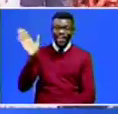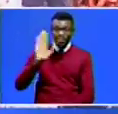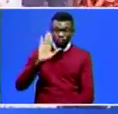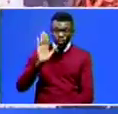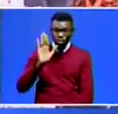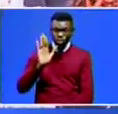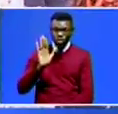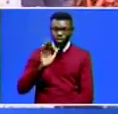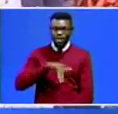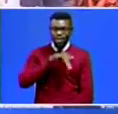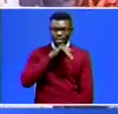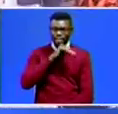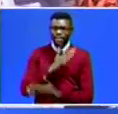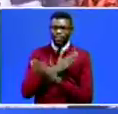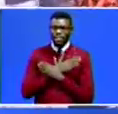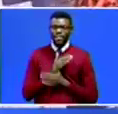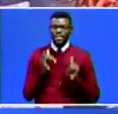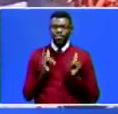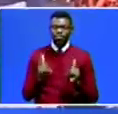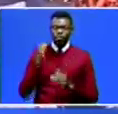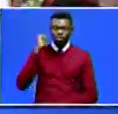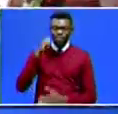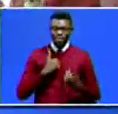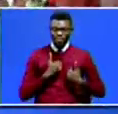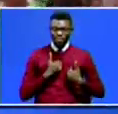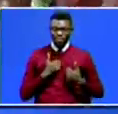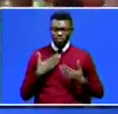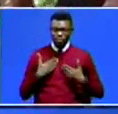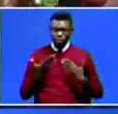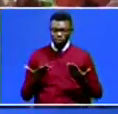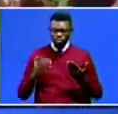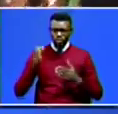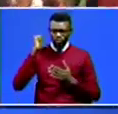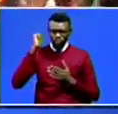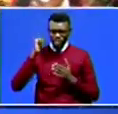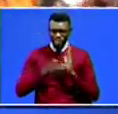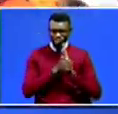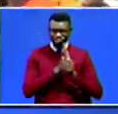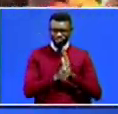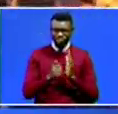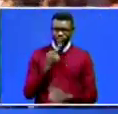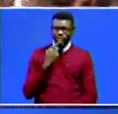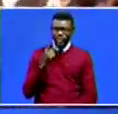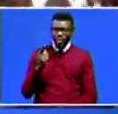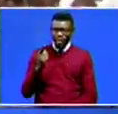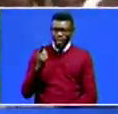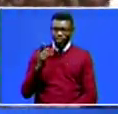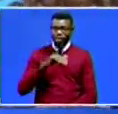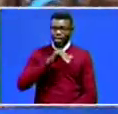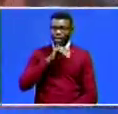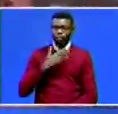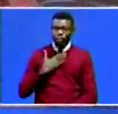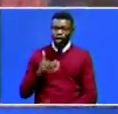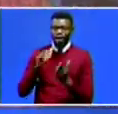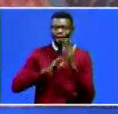Raila Odinga akapata marafiki wapya siasani. Wadadisi wa masuala ya siasa wakifasiri hatua ya Raila kuwaleta karibu magavana wa eneo